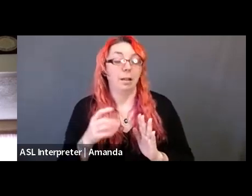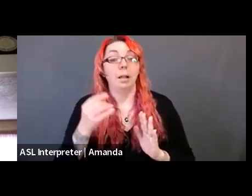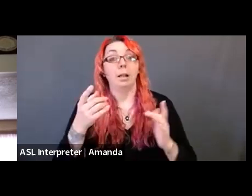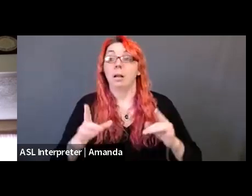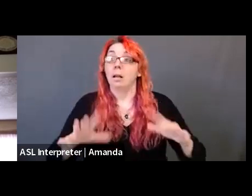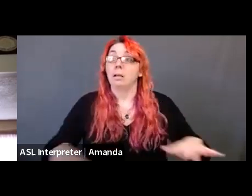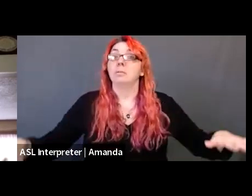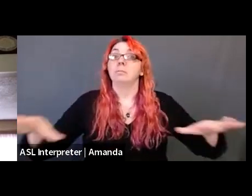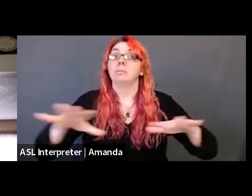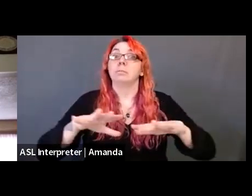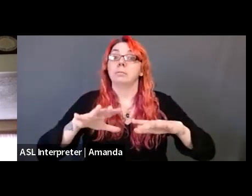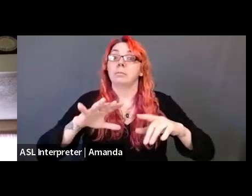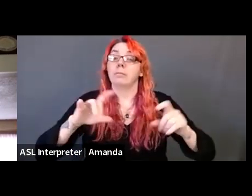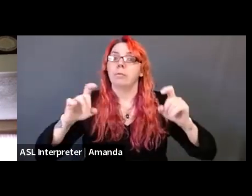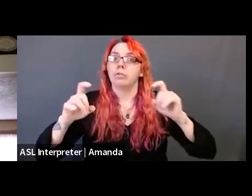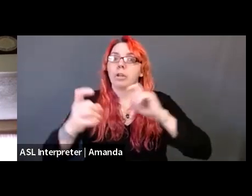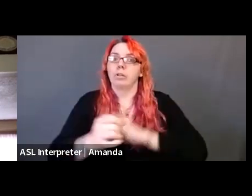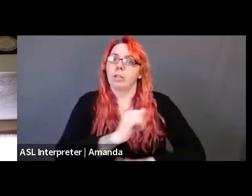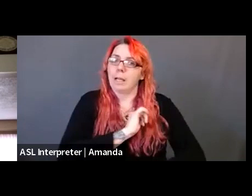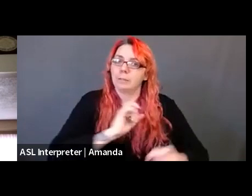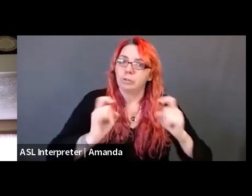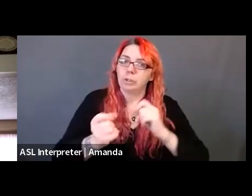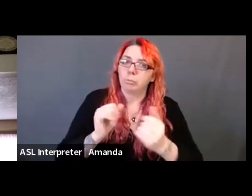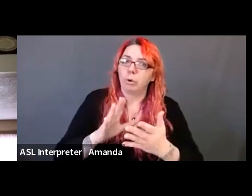how we create the work we create, and how we